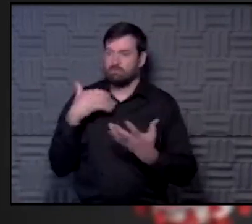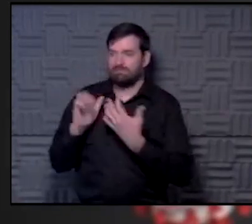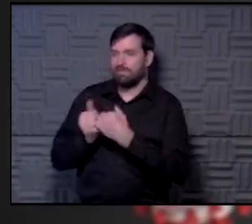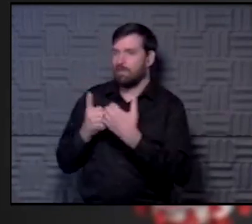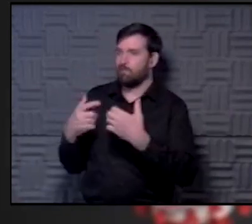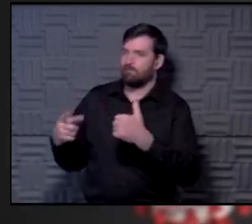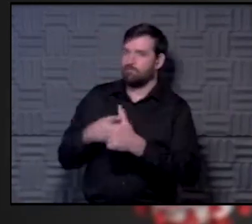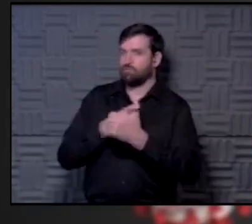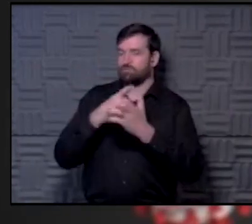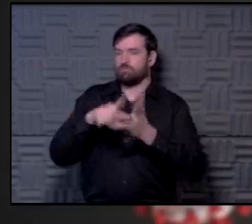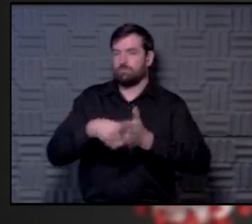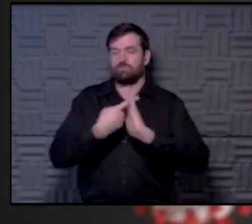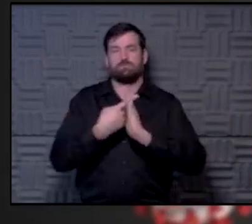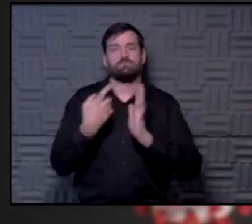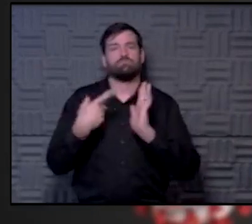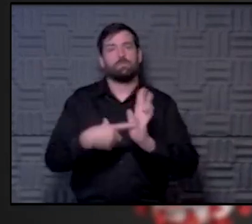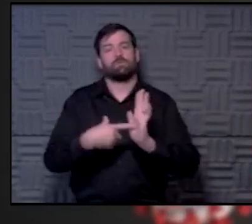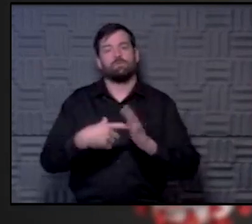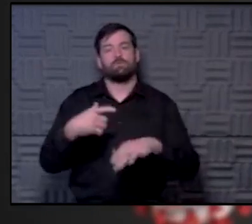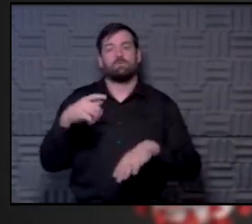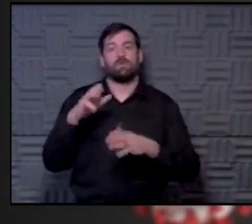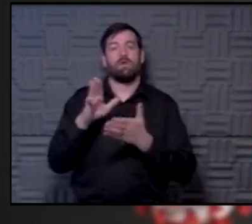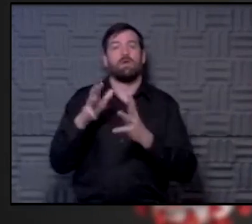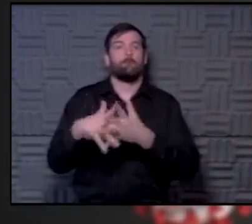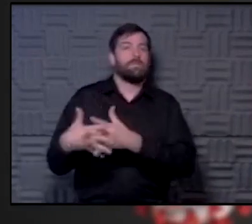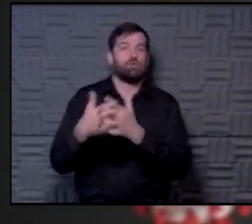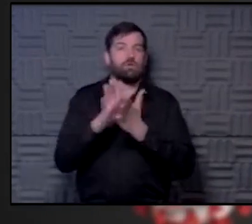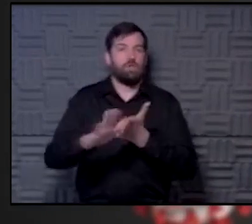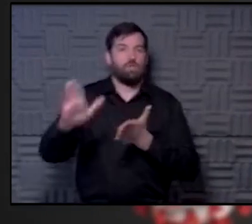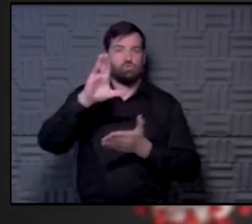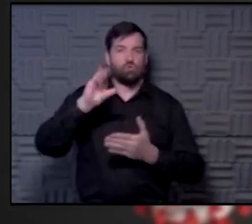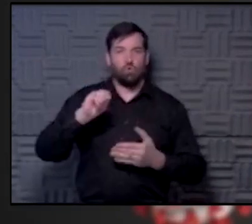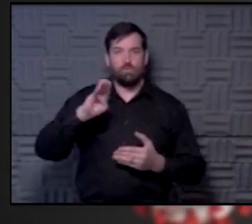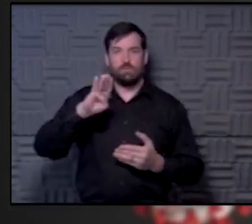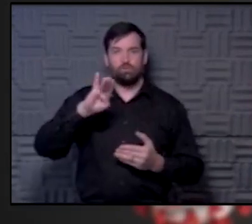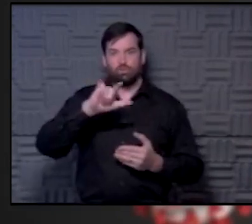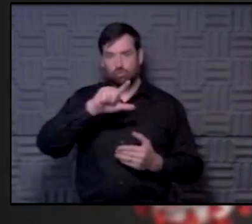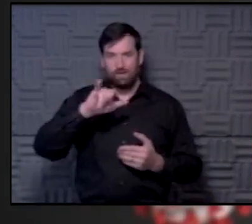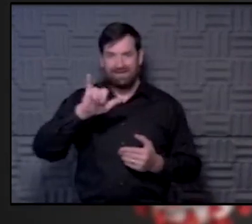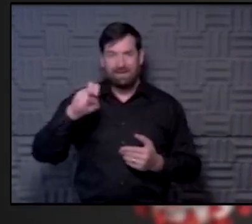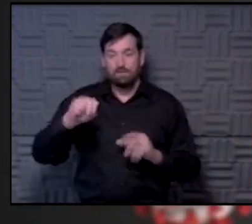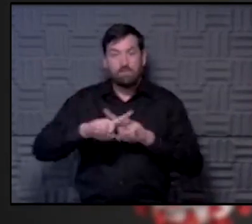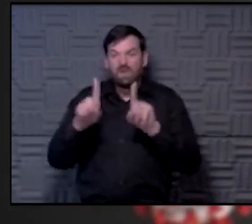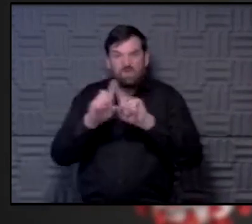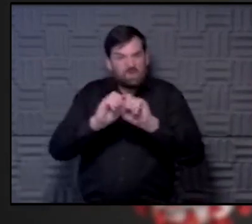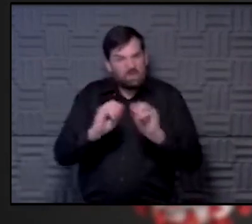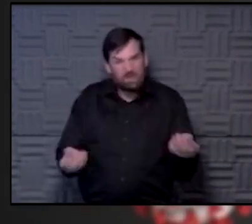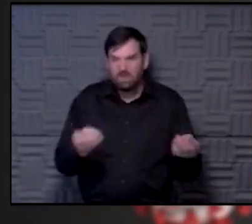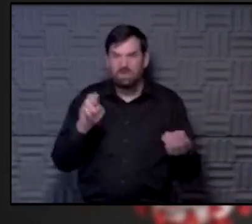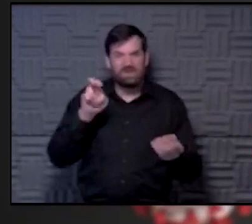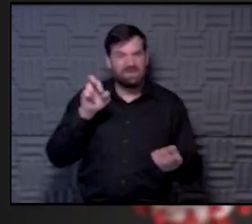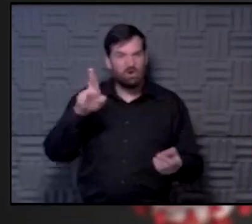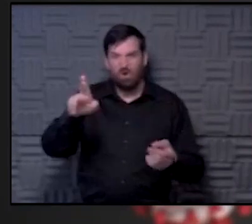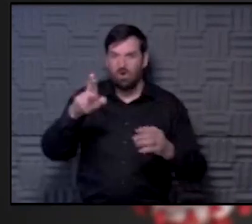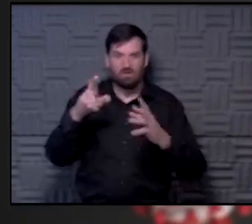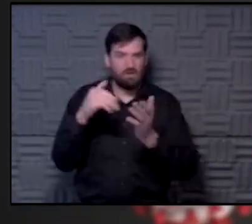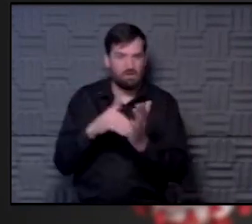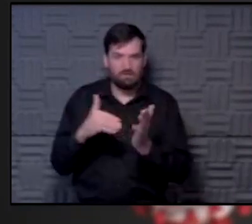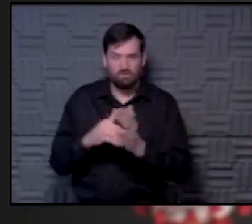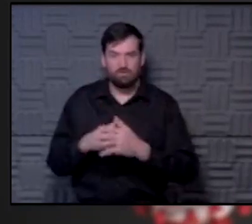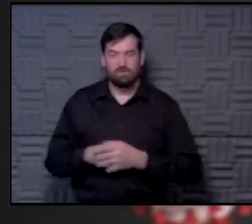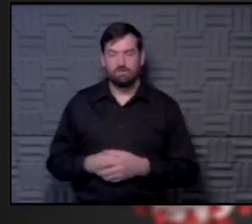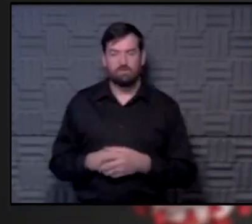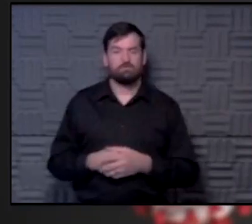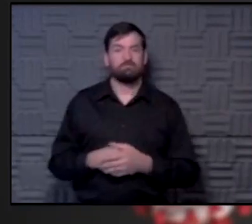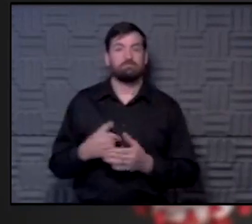started, was representing the American College of OBGYN. But I don't think we have any ER physicians in the group, and so I